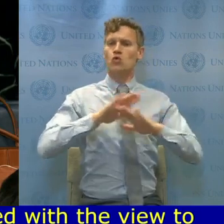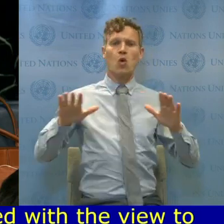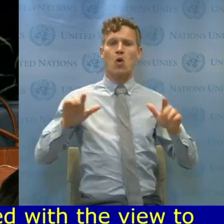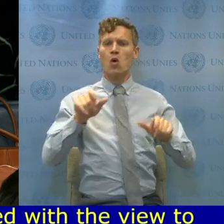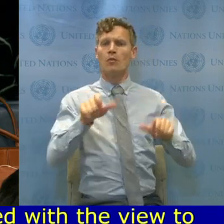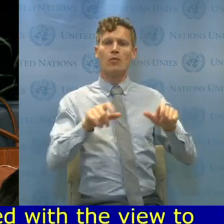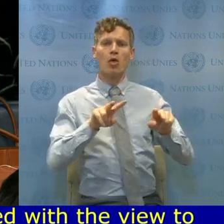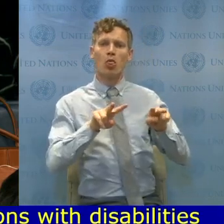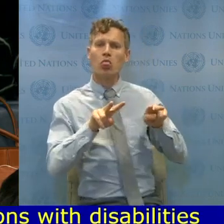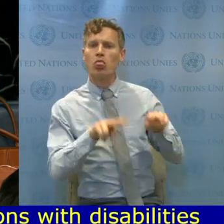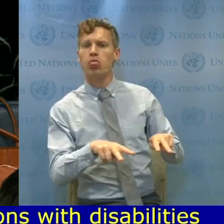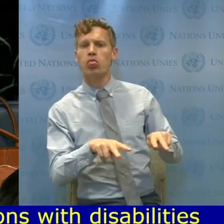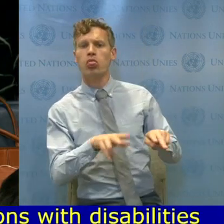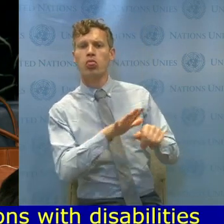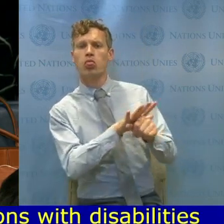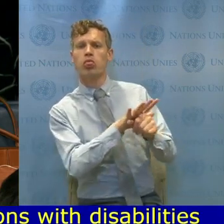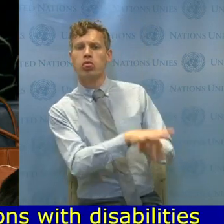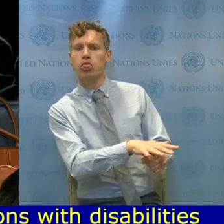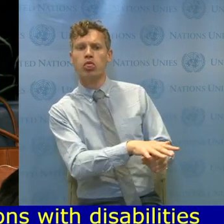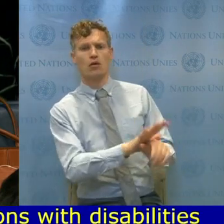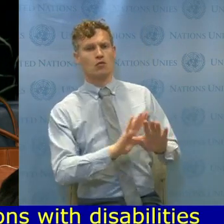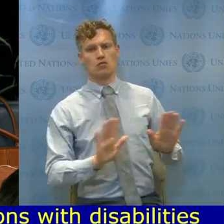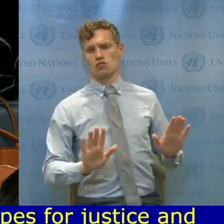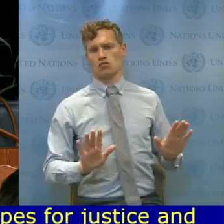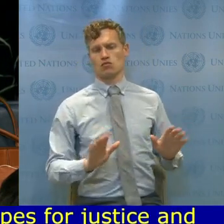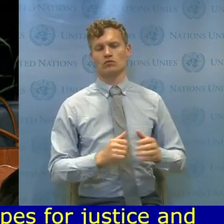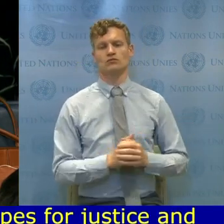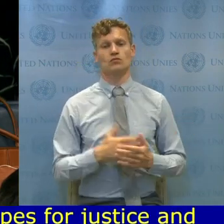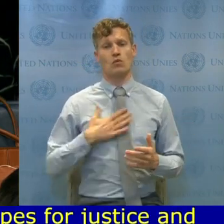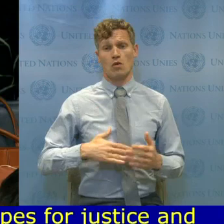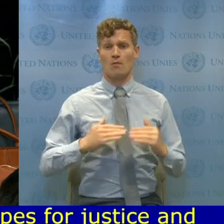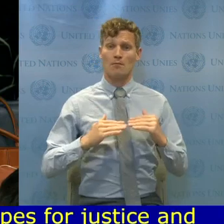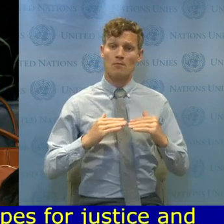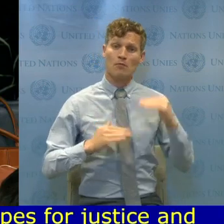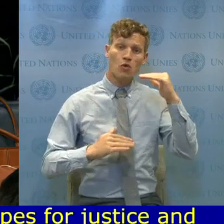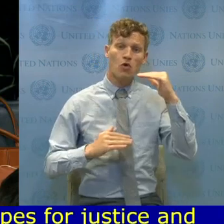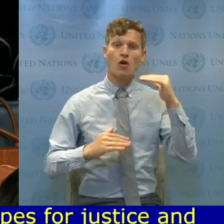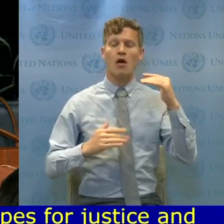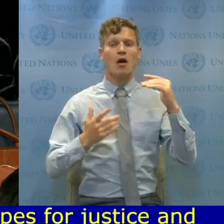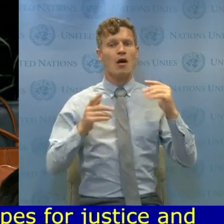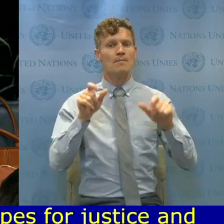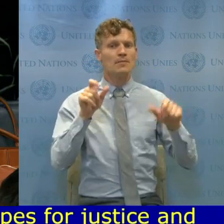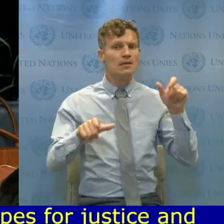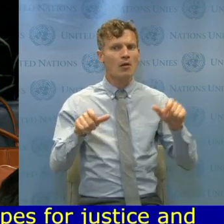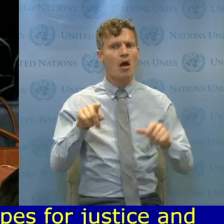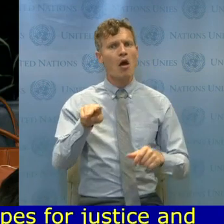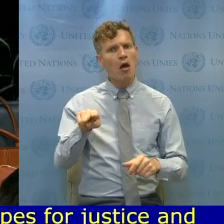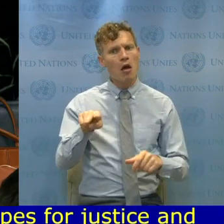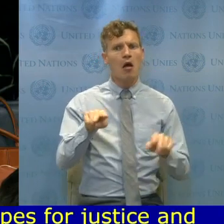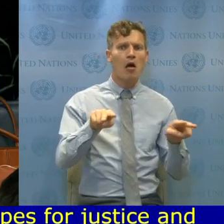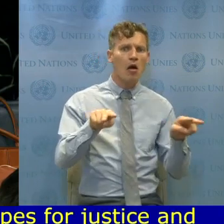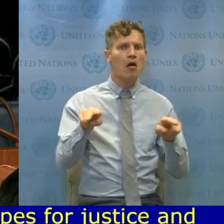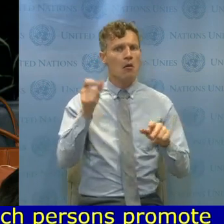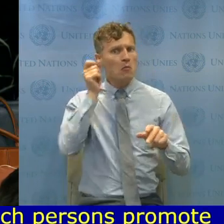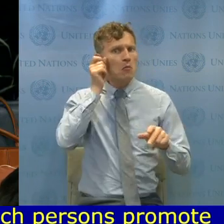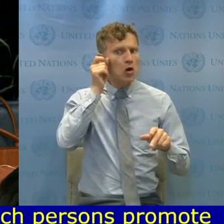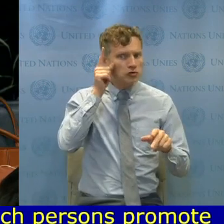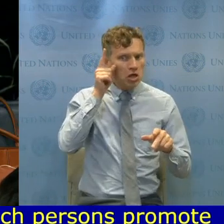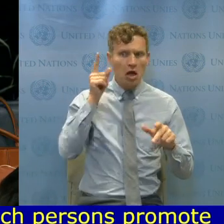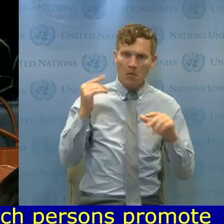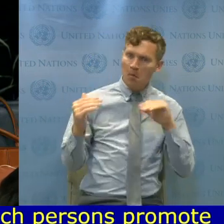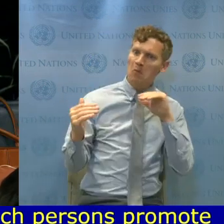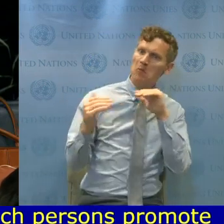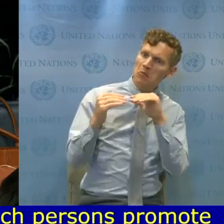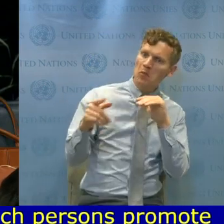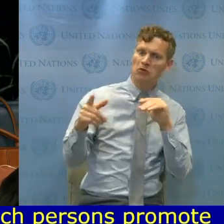promoting positive perceptions and greater social awareness toward them, regulating the right to their vocational